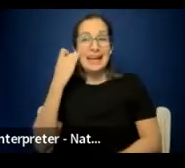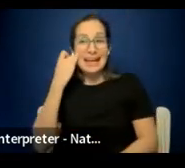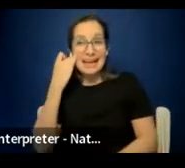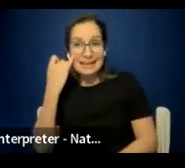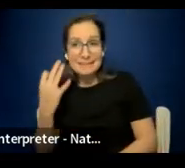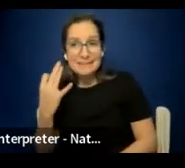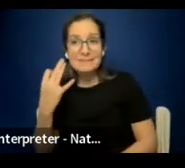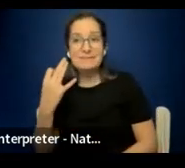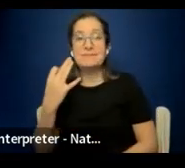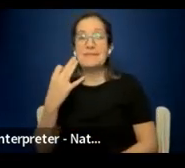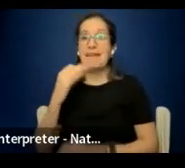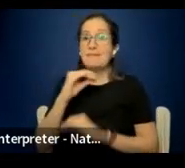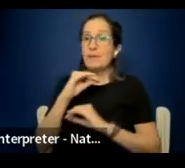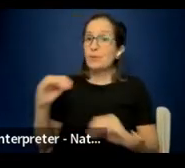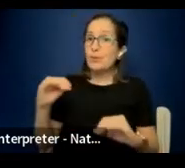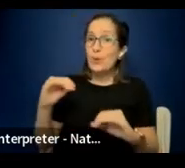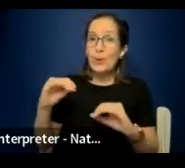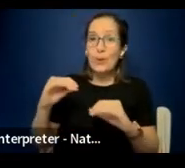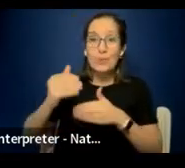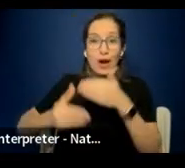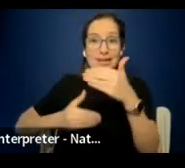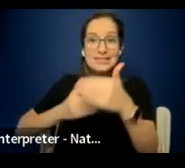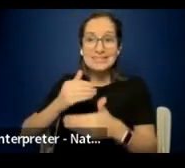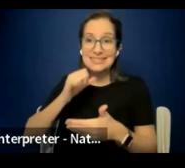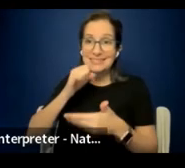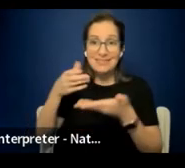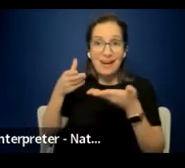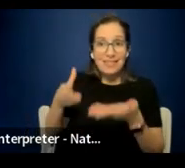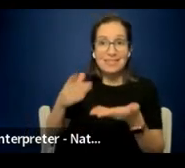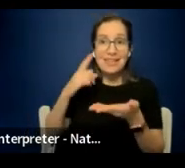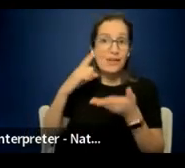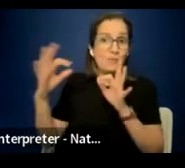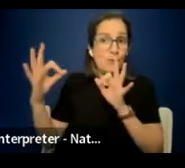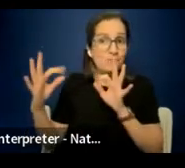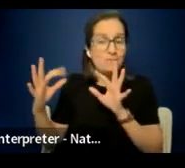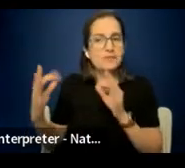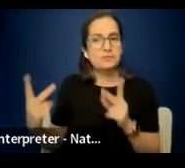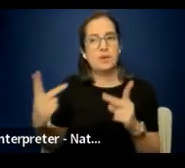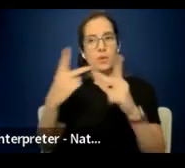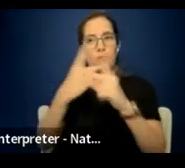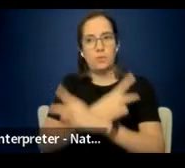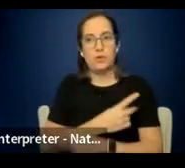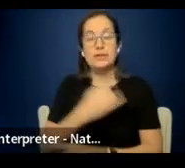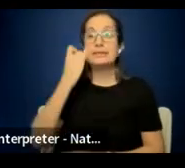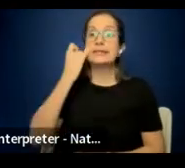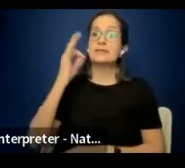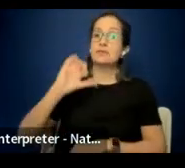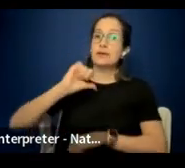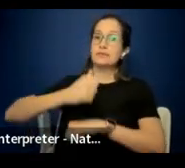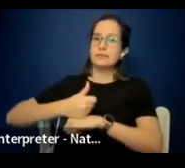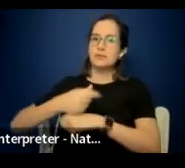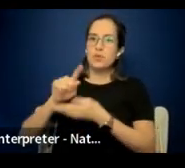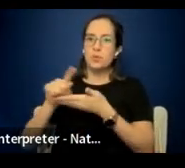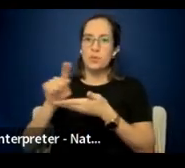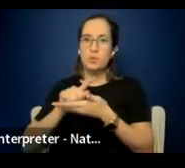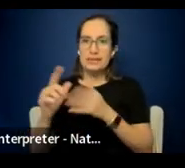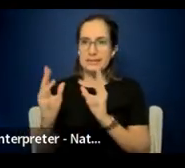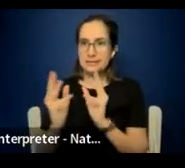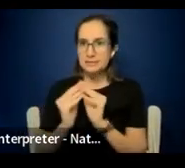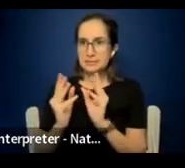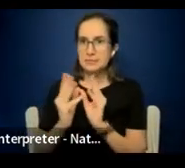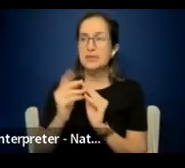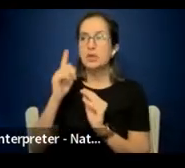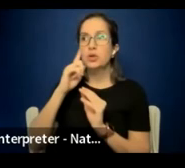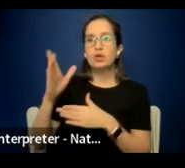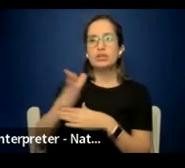you already have a weekly meeting set up and the goal of that meeting is to share feedback and hear feedback from your volunteer, it's a lot easier to